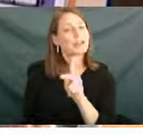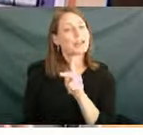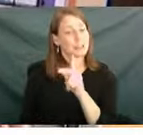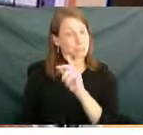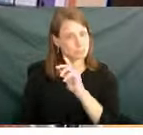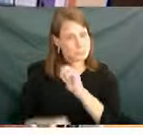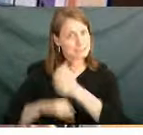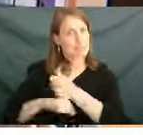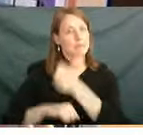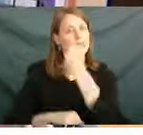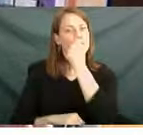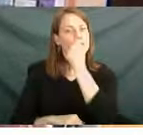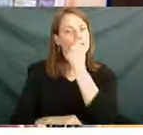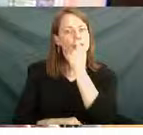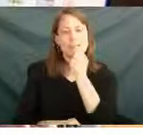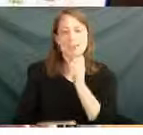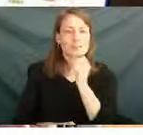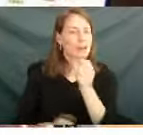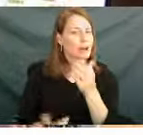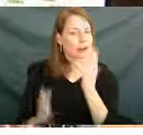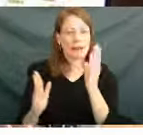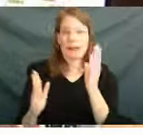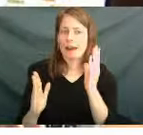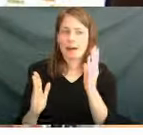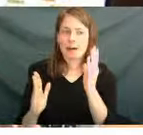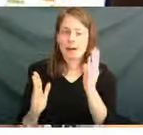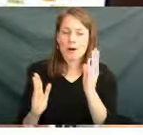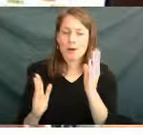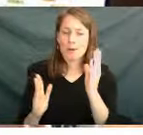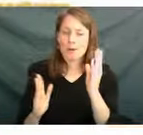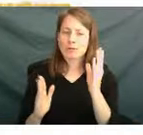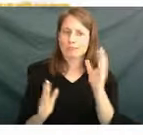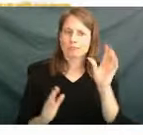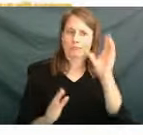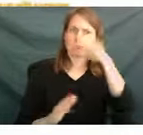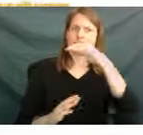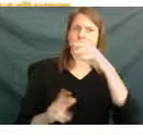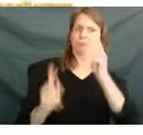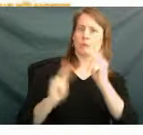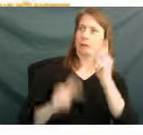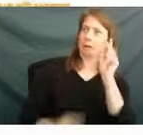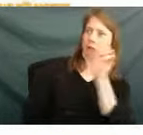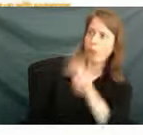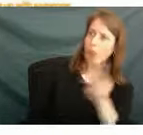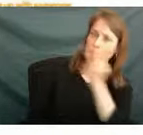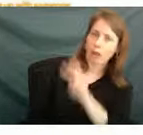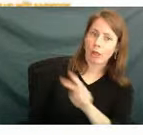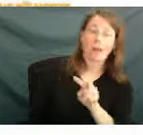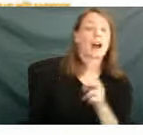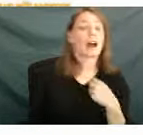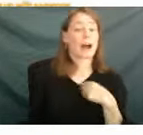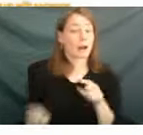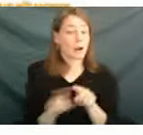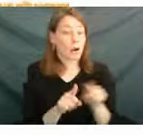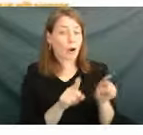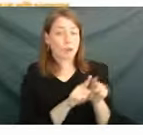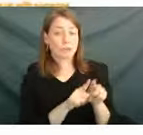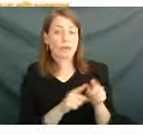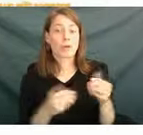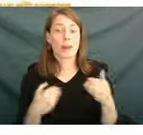encourage teachers to let their pupils know about the new Click Clever, Click Safe code, which is zip it, block it, flag